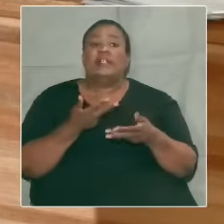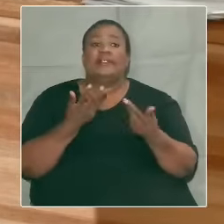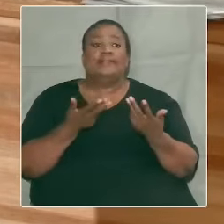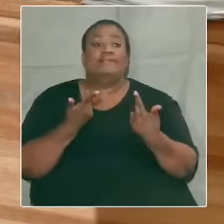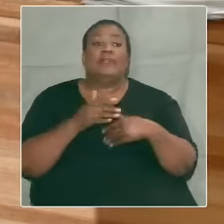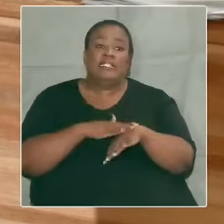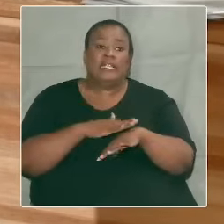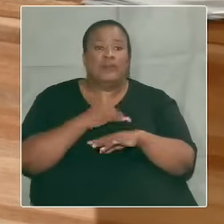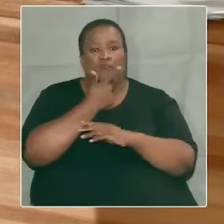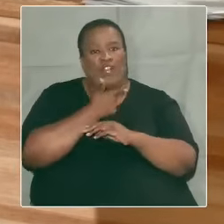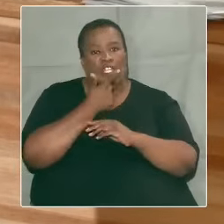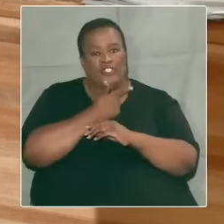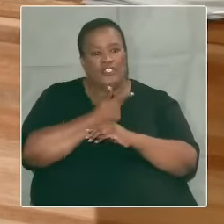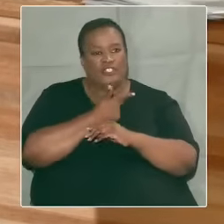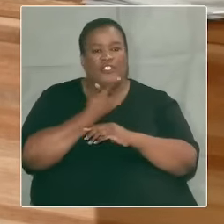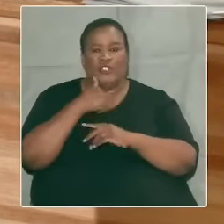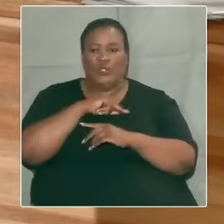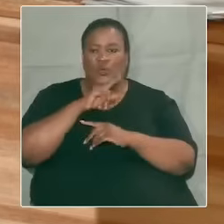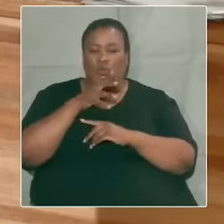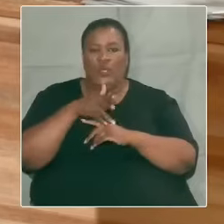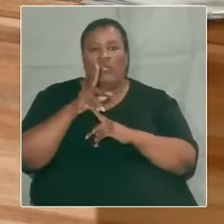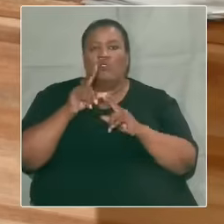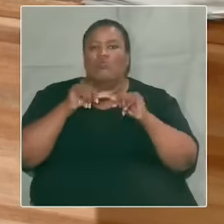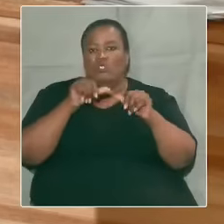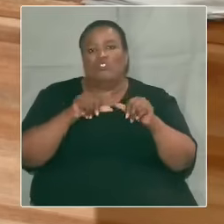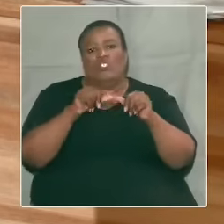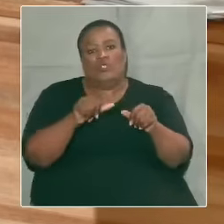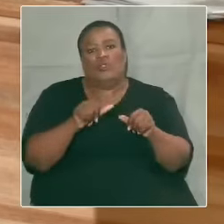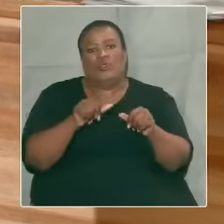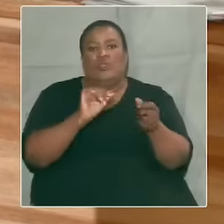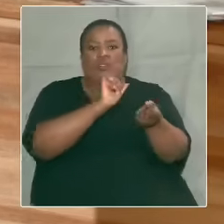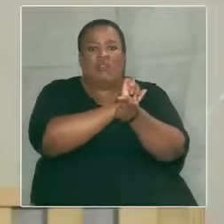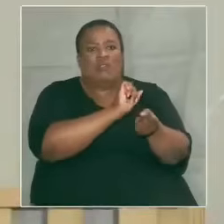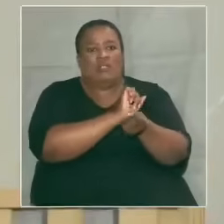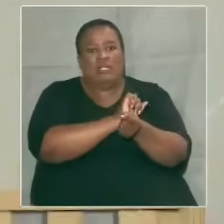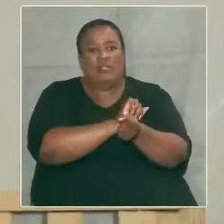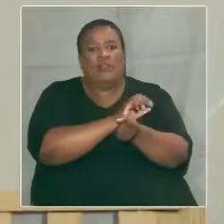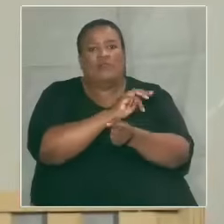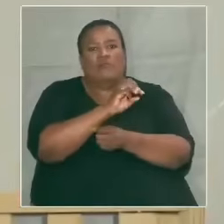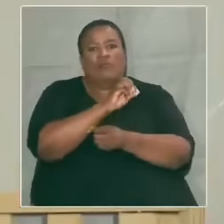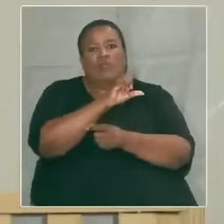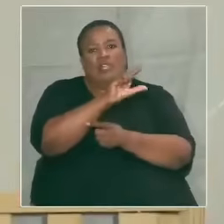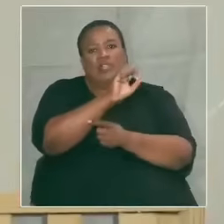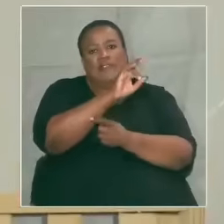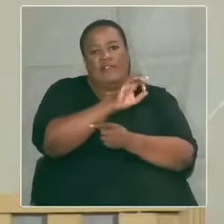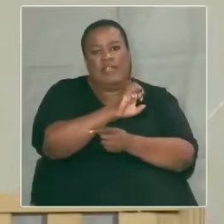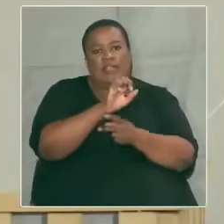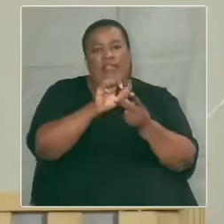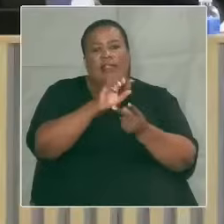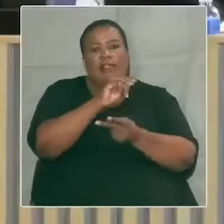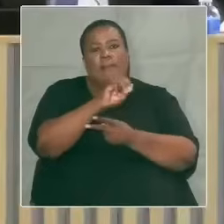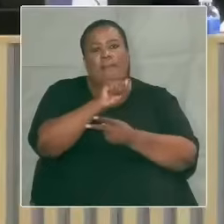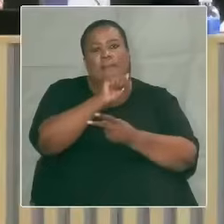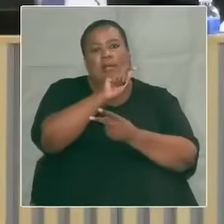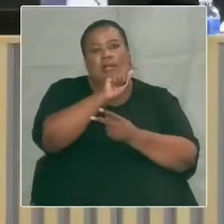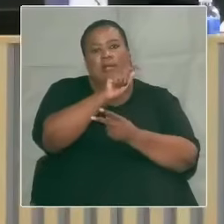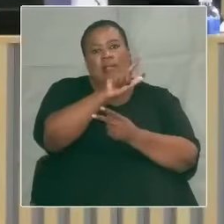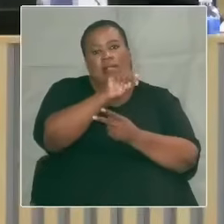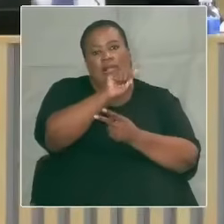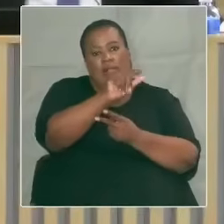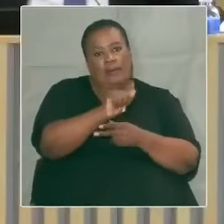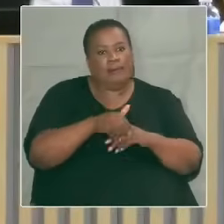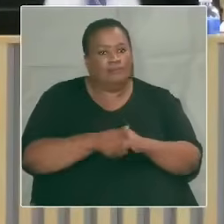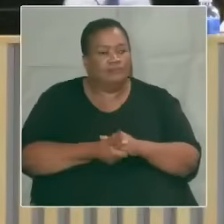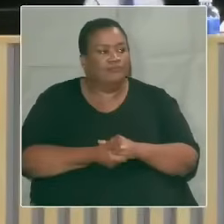to be dealing with the arrests of Mr. Molefe and Mr. Matlala. Let us indeed take